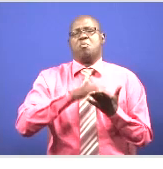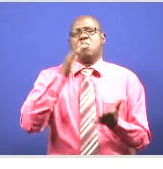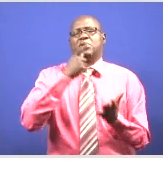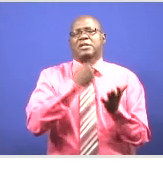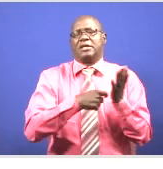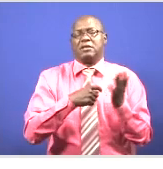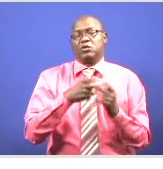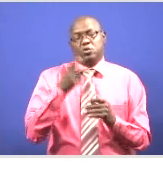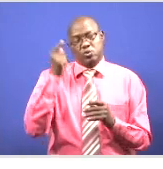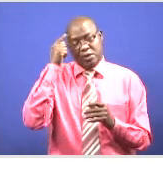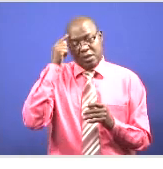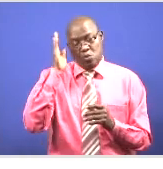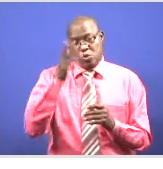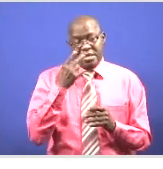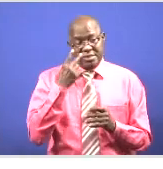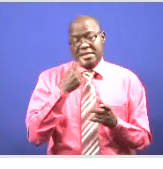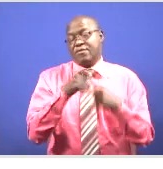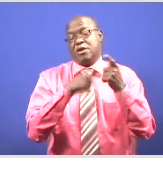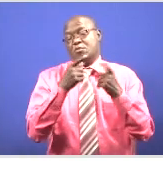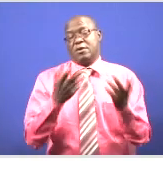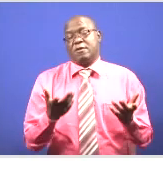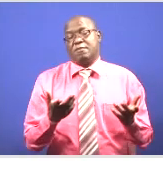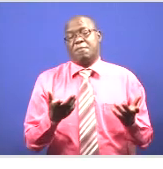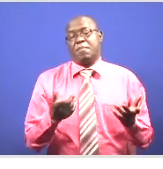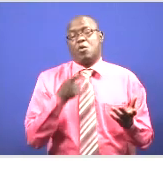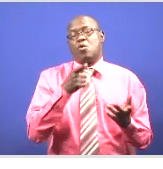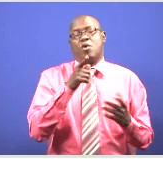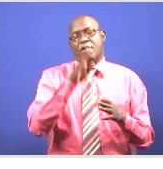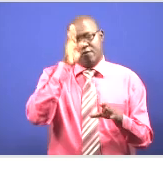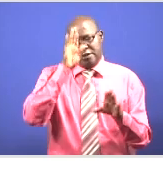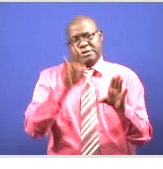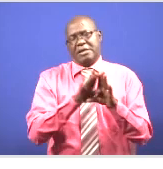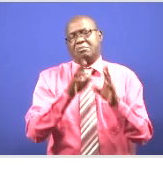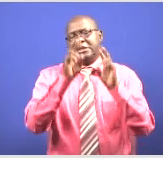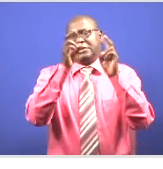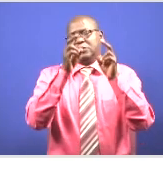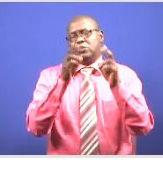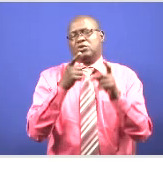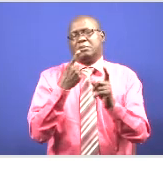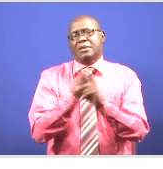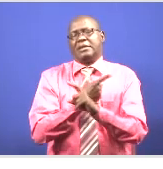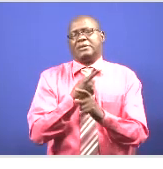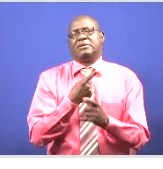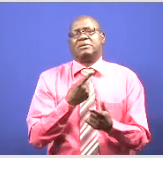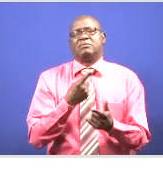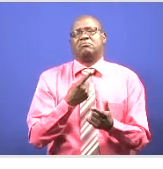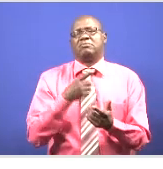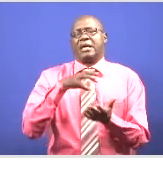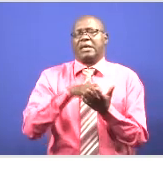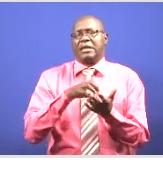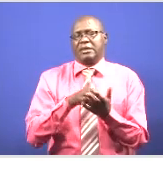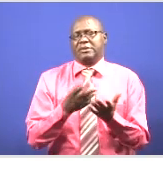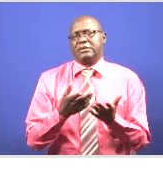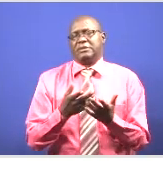going to see the development yet? Or is it going to be the same issue, but a different case scenario of taxes instead of